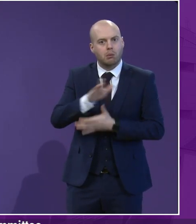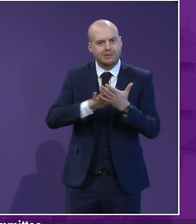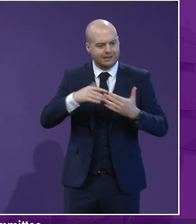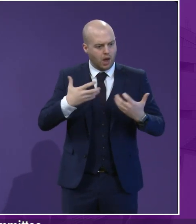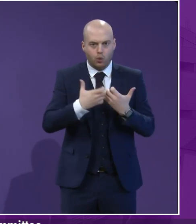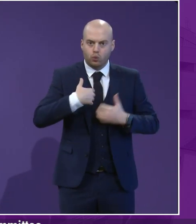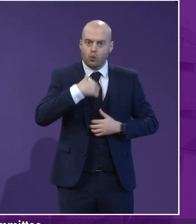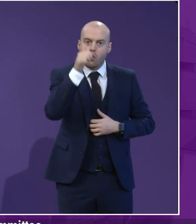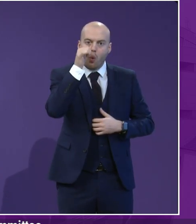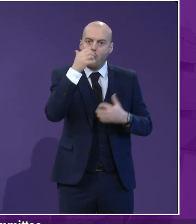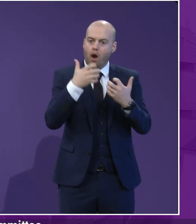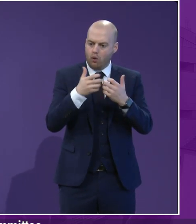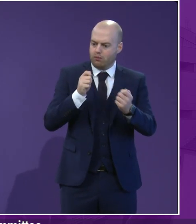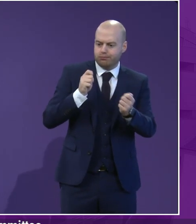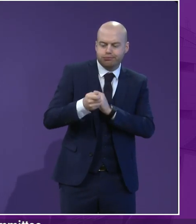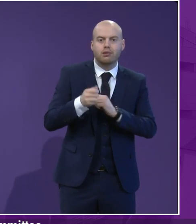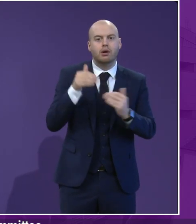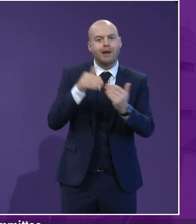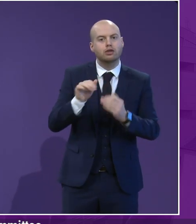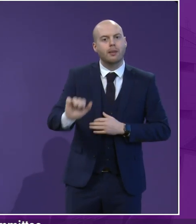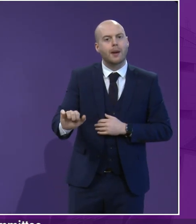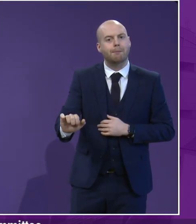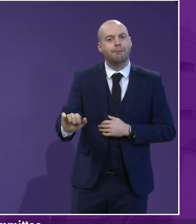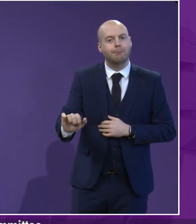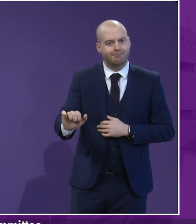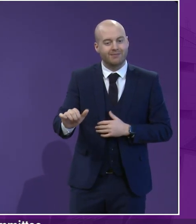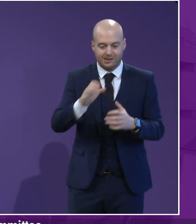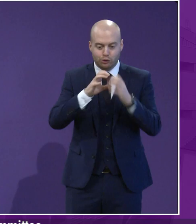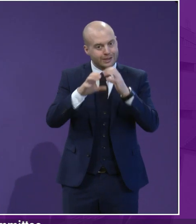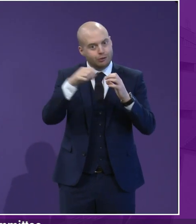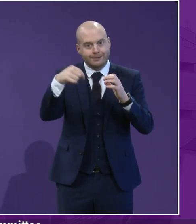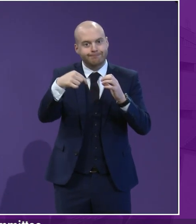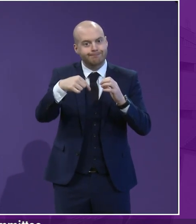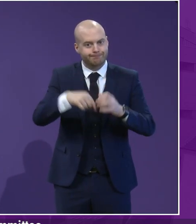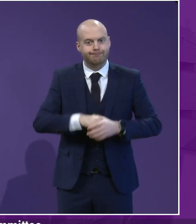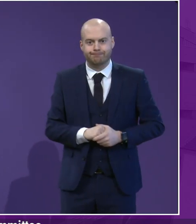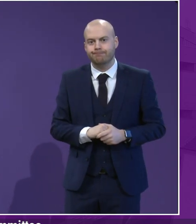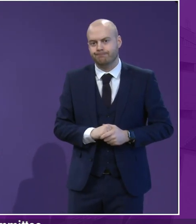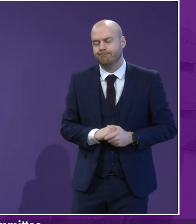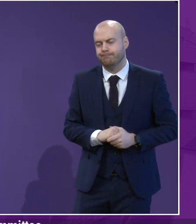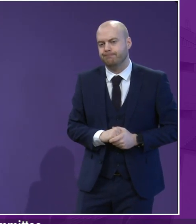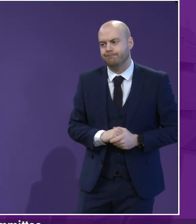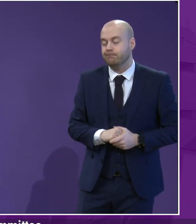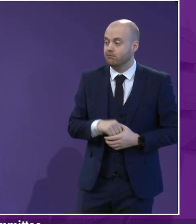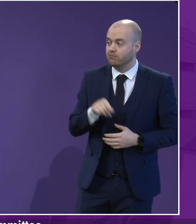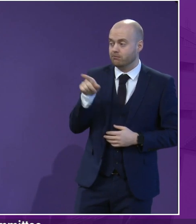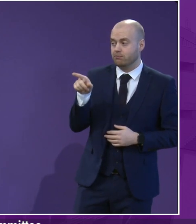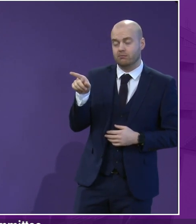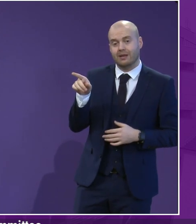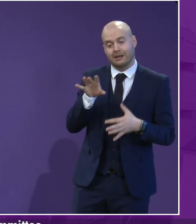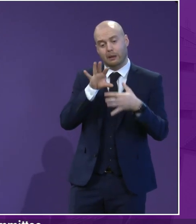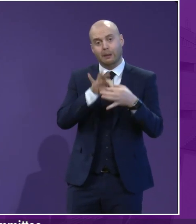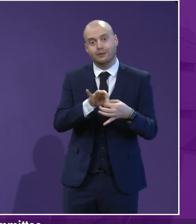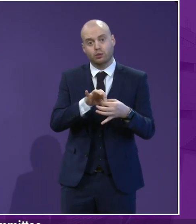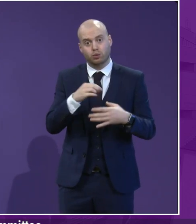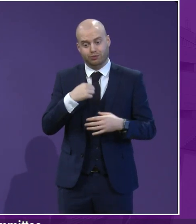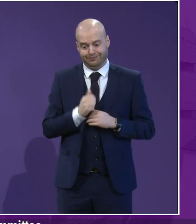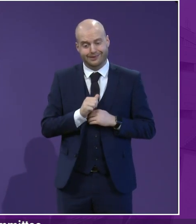discriminating against them. So there are issues there where the academic tutor doesn't doesn't seem to be aware that there's an issue in the first place, and